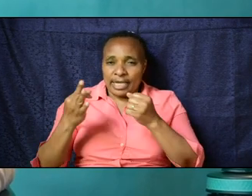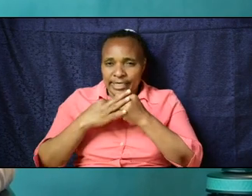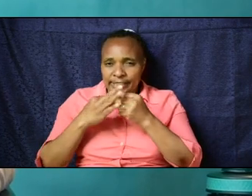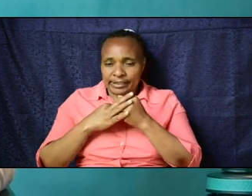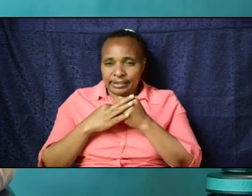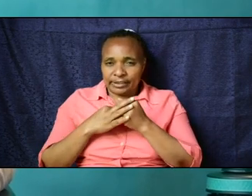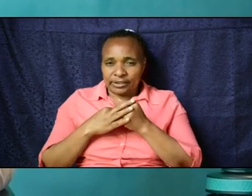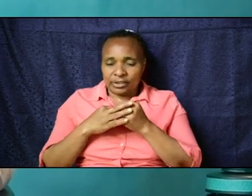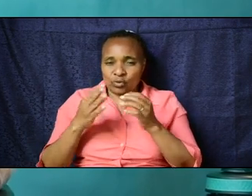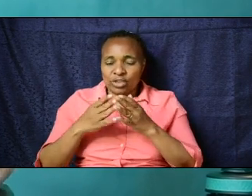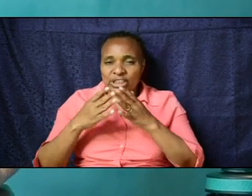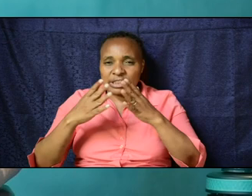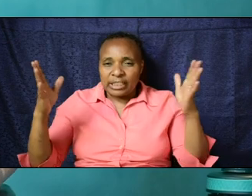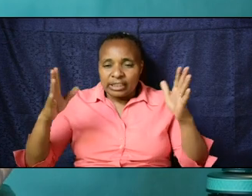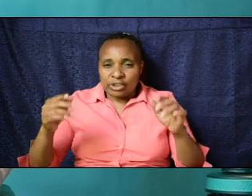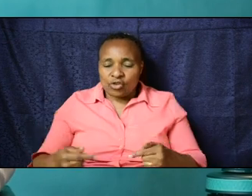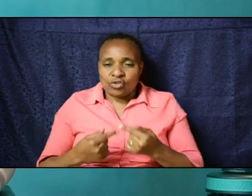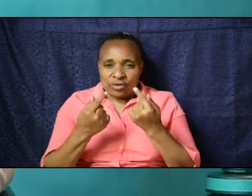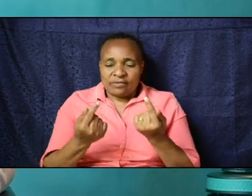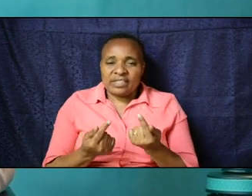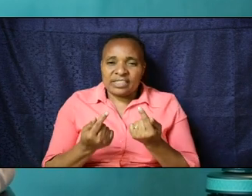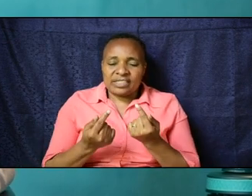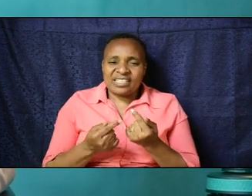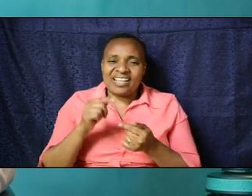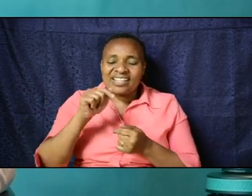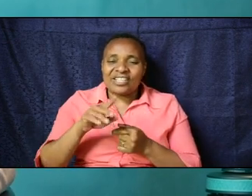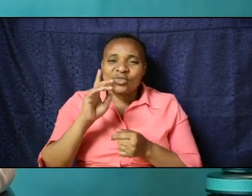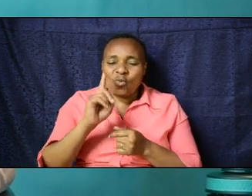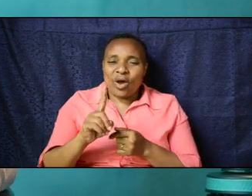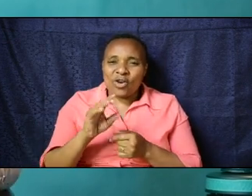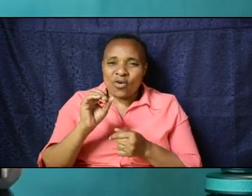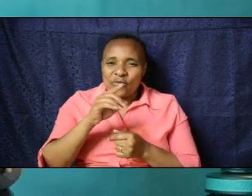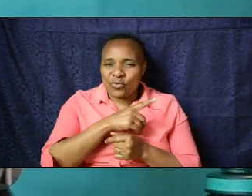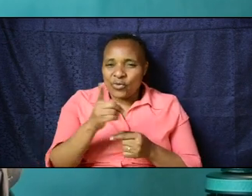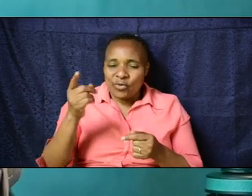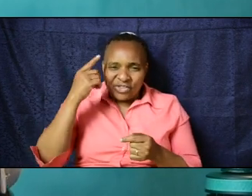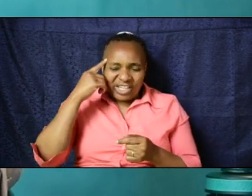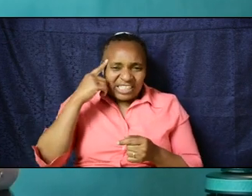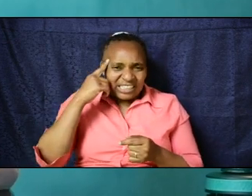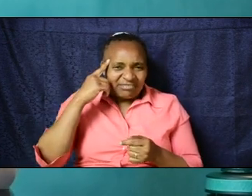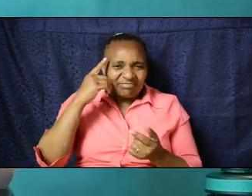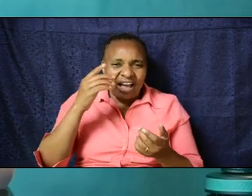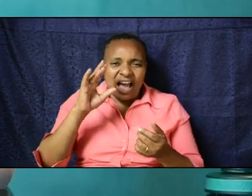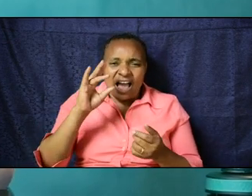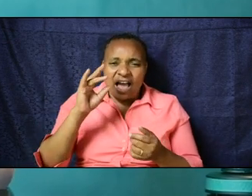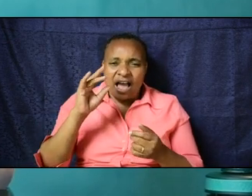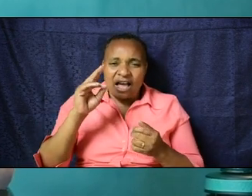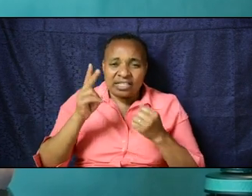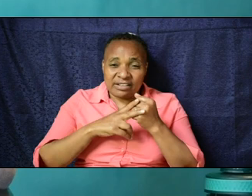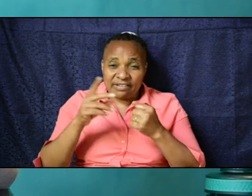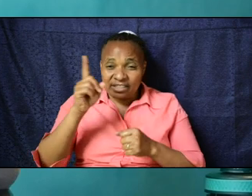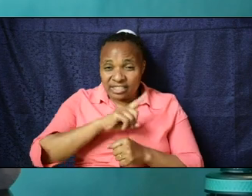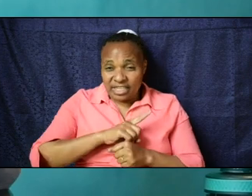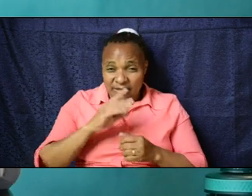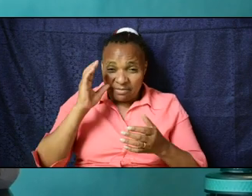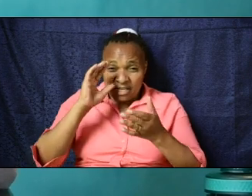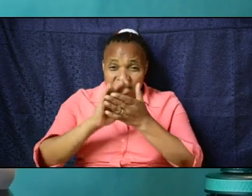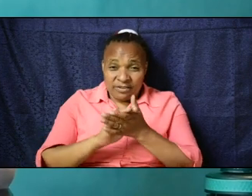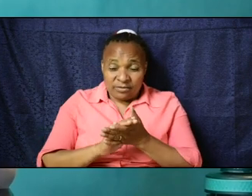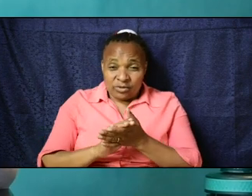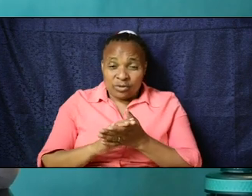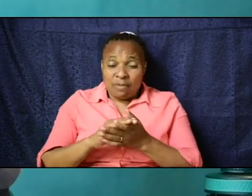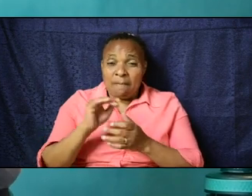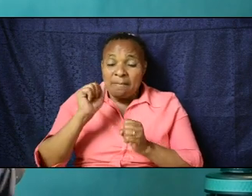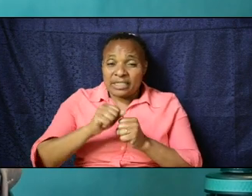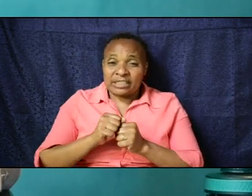belief number eight, that is a great controversy. All right, this is one of the few things that the Adventist faith has unique, and that's the fight between good